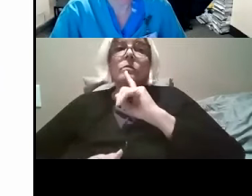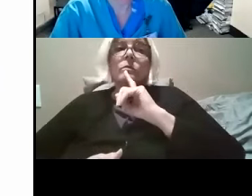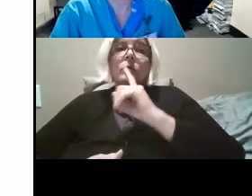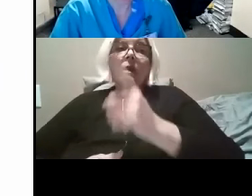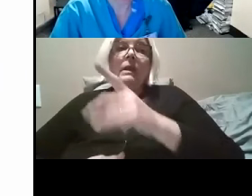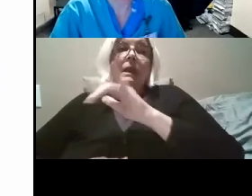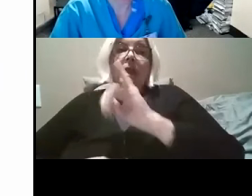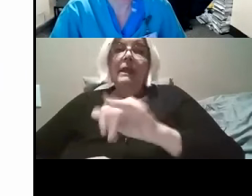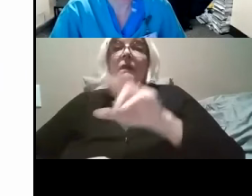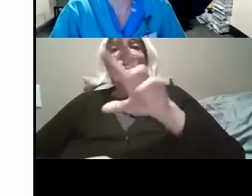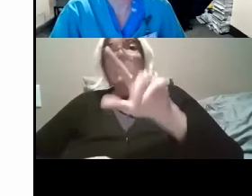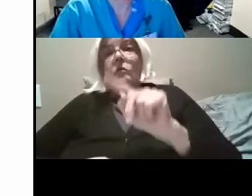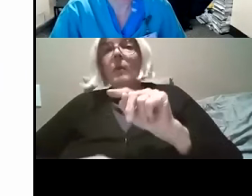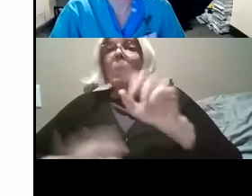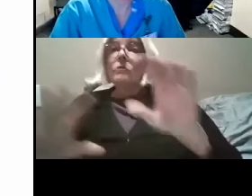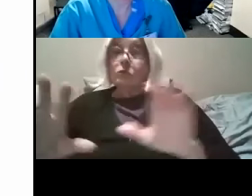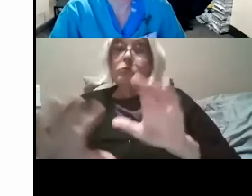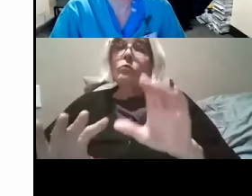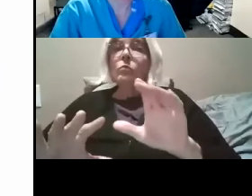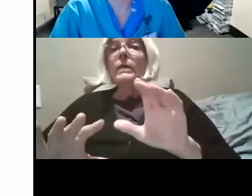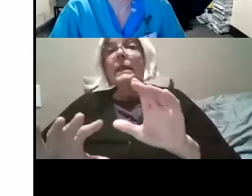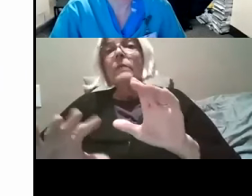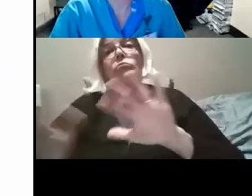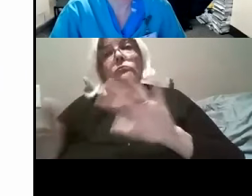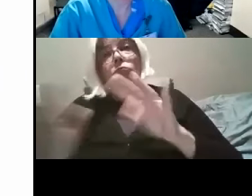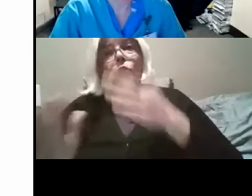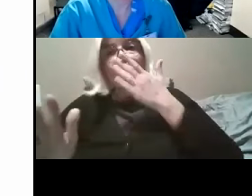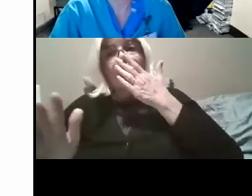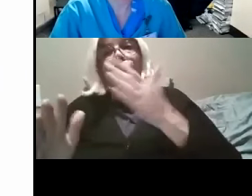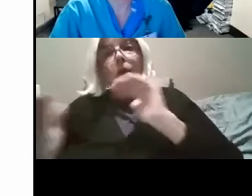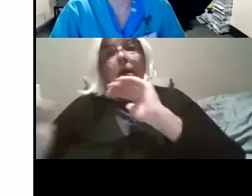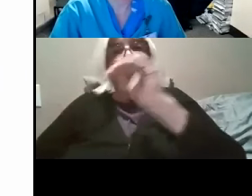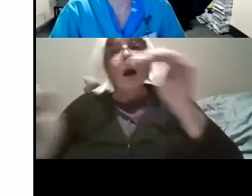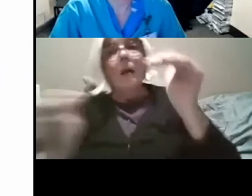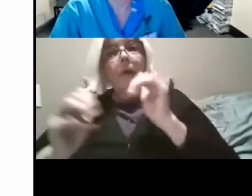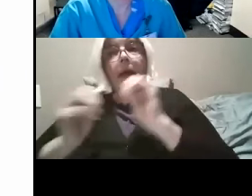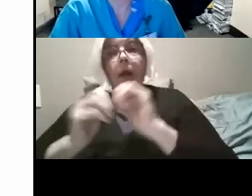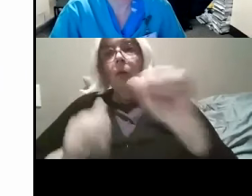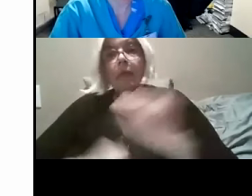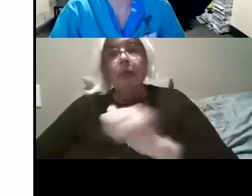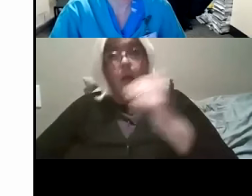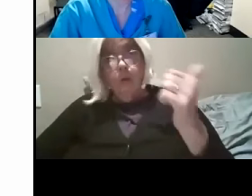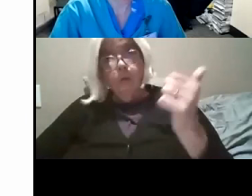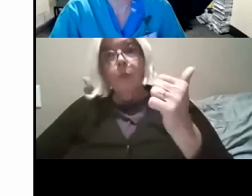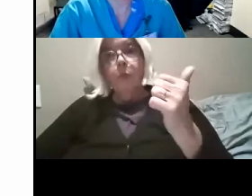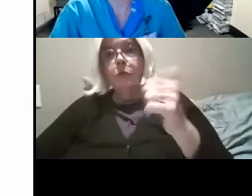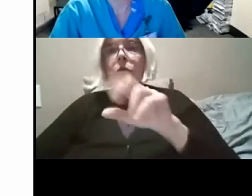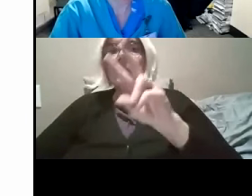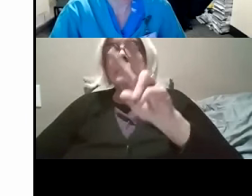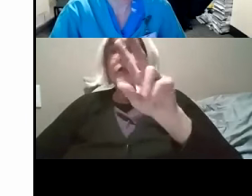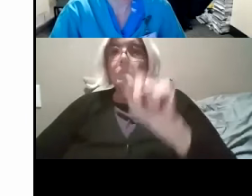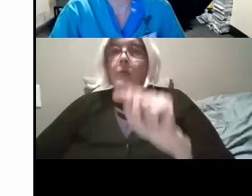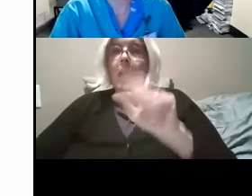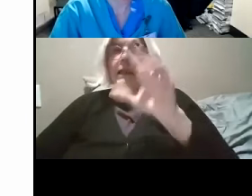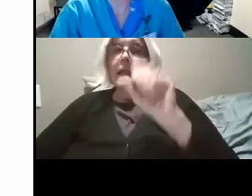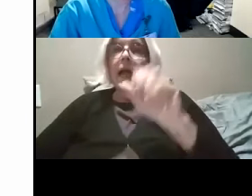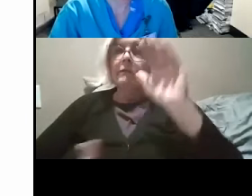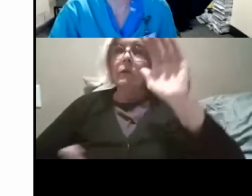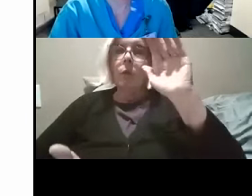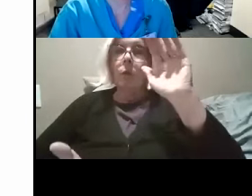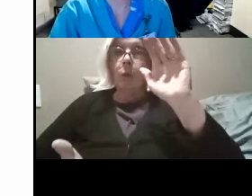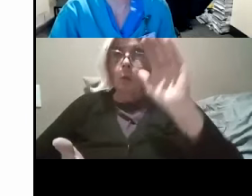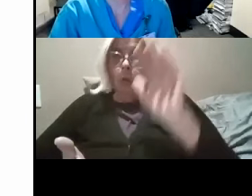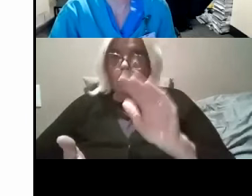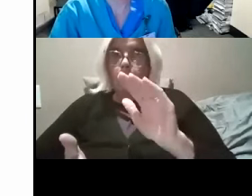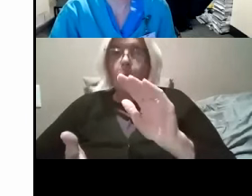Vermont does have a lower case of COVID, but that isn't in children,